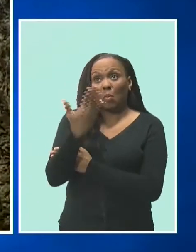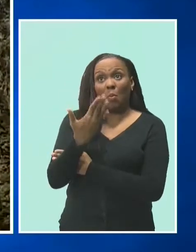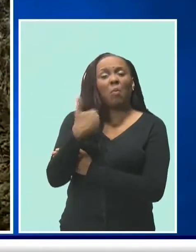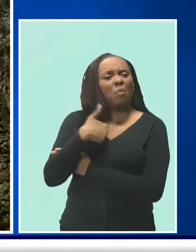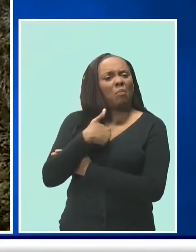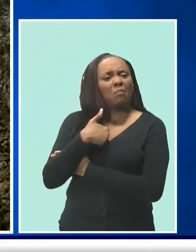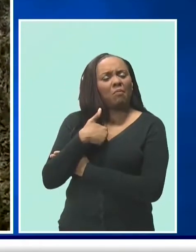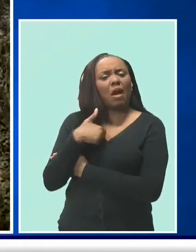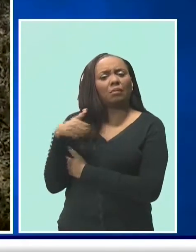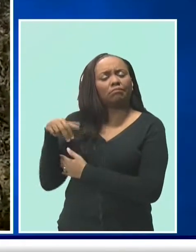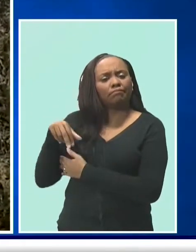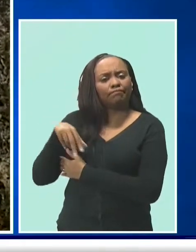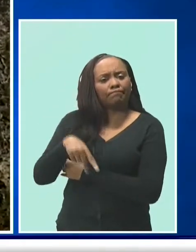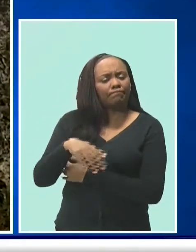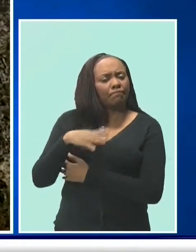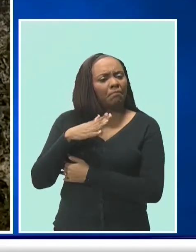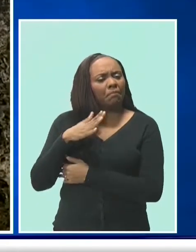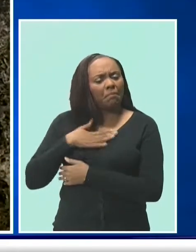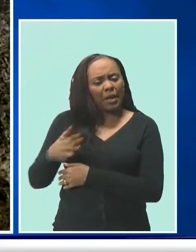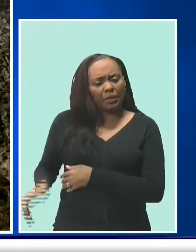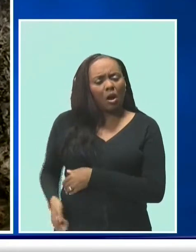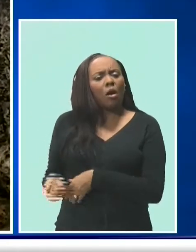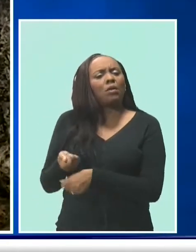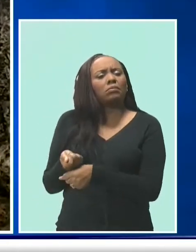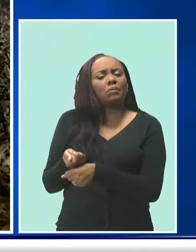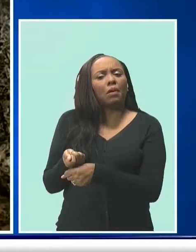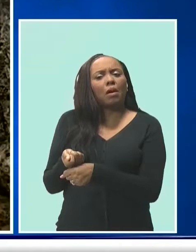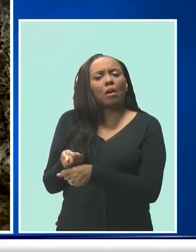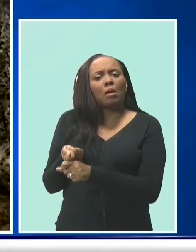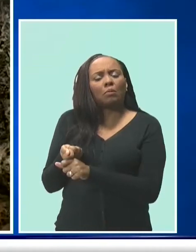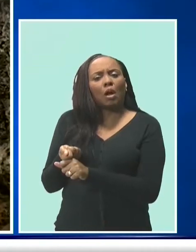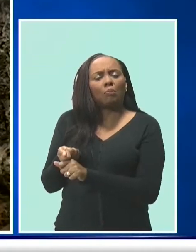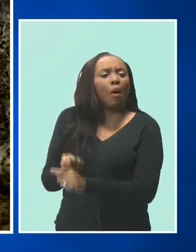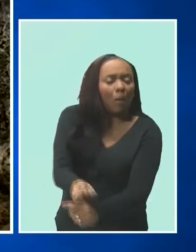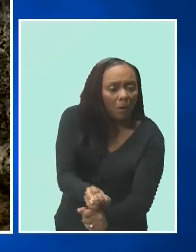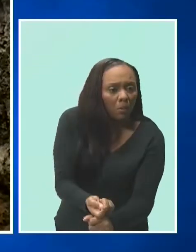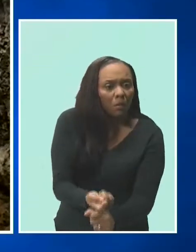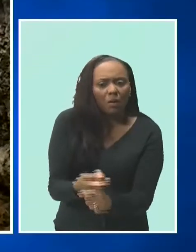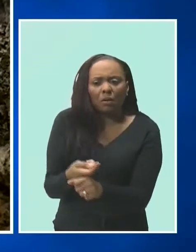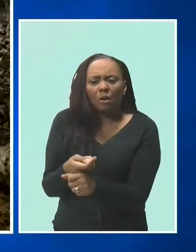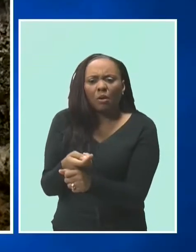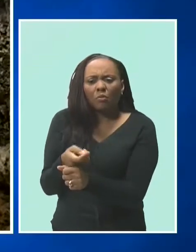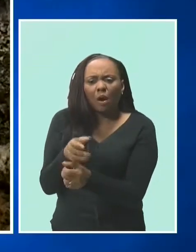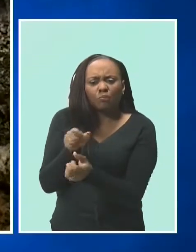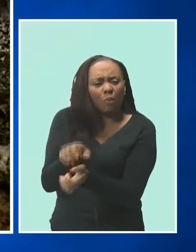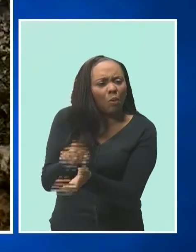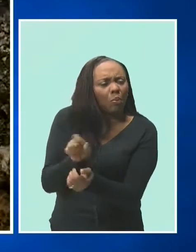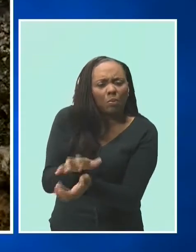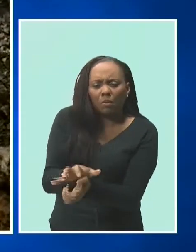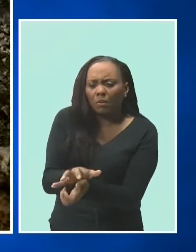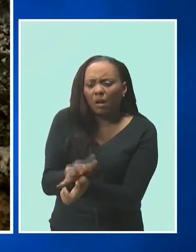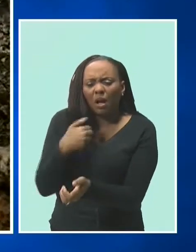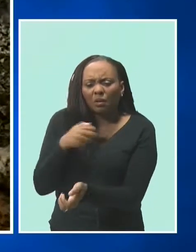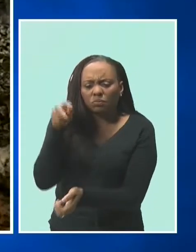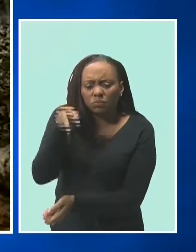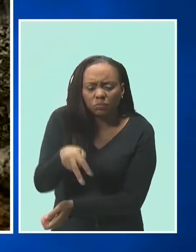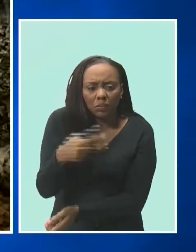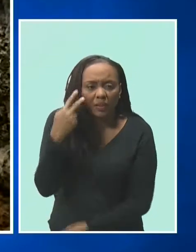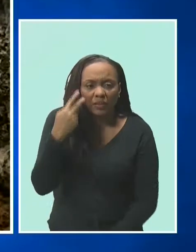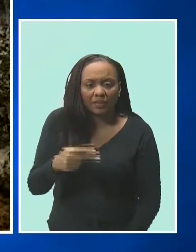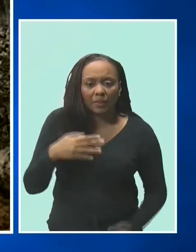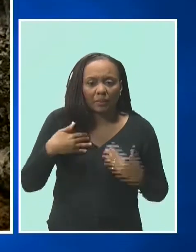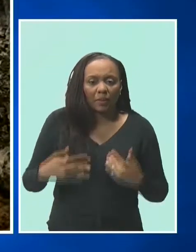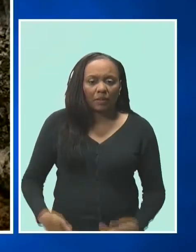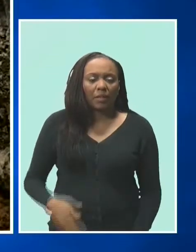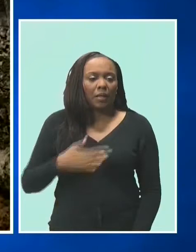there, my dog pulled up my hand. I went straight from the hill there barking. So when I look over, I see a Mali body. But my dog